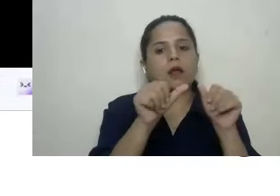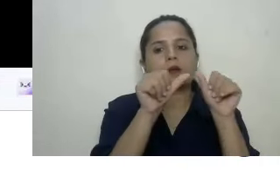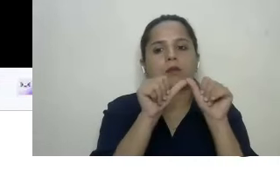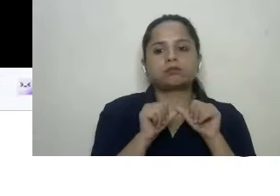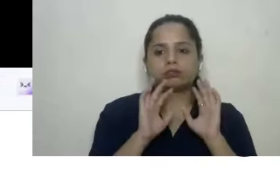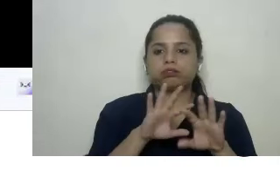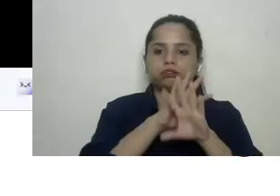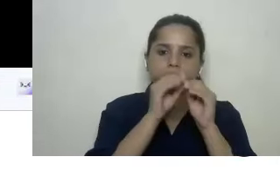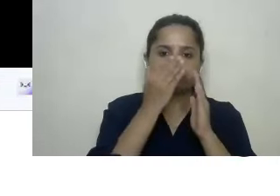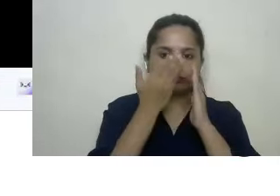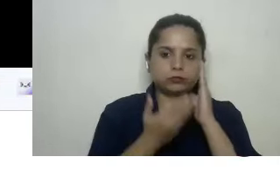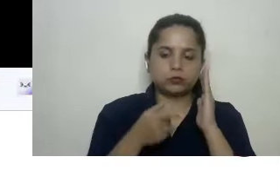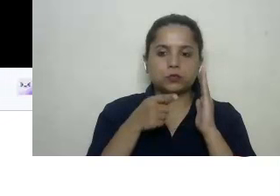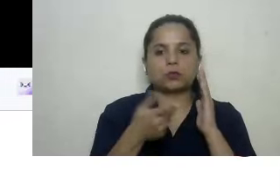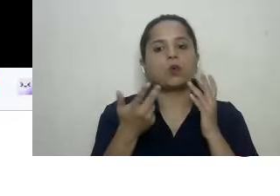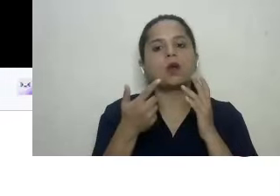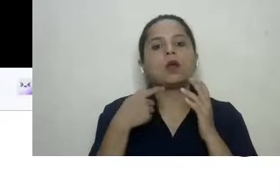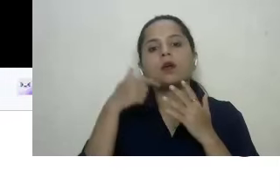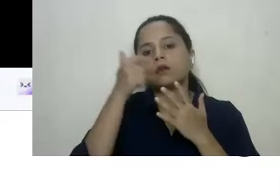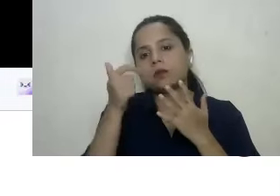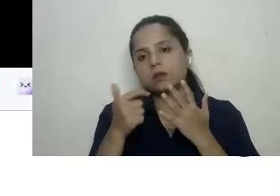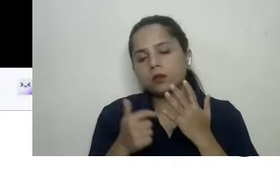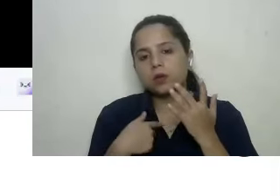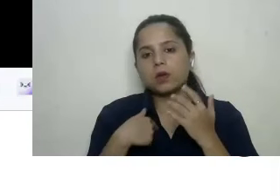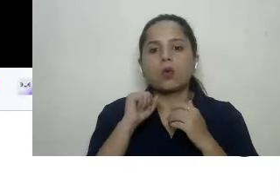the parameters of our clarity framework.